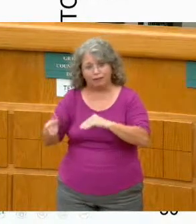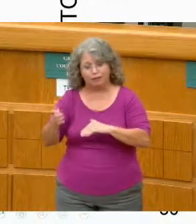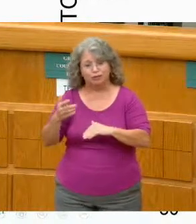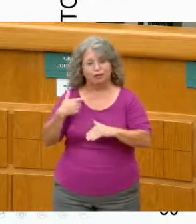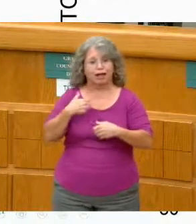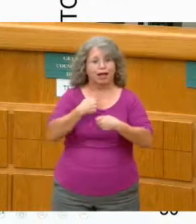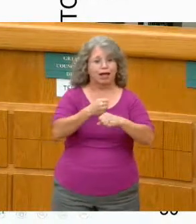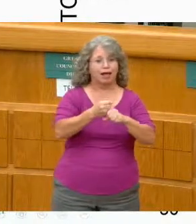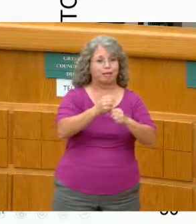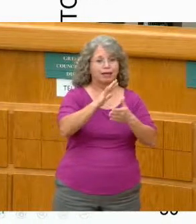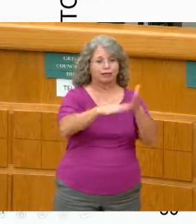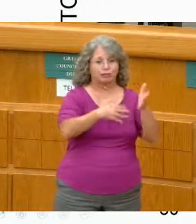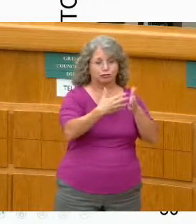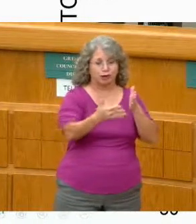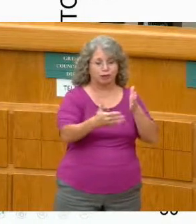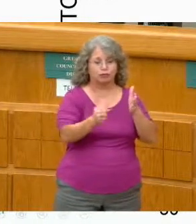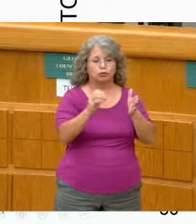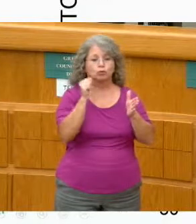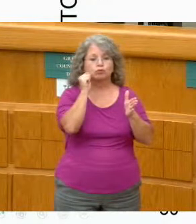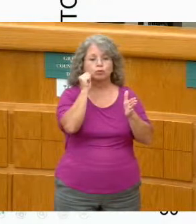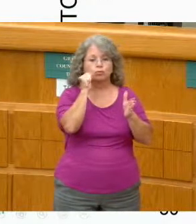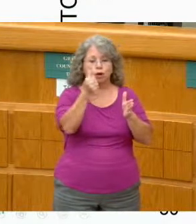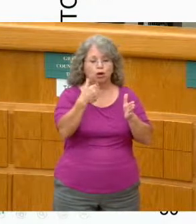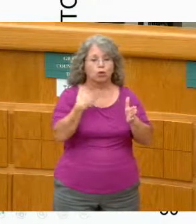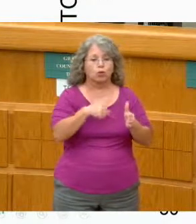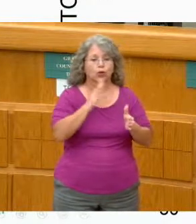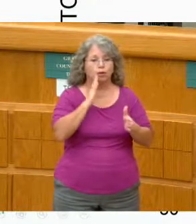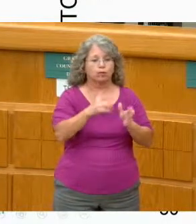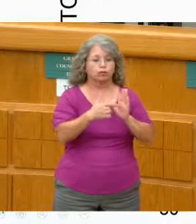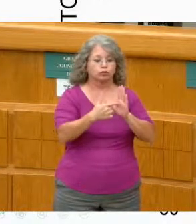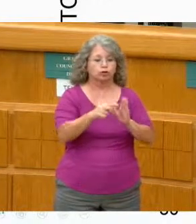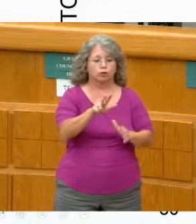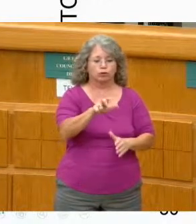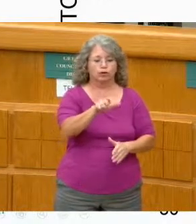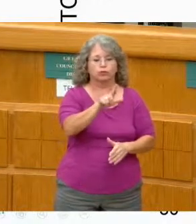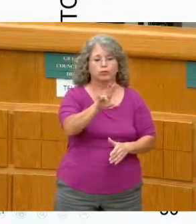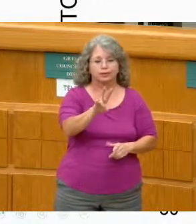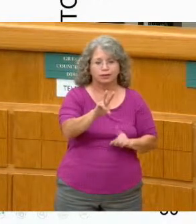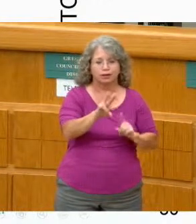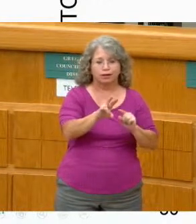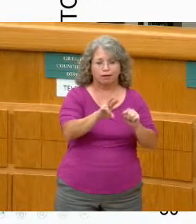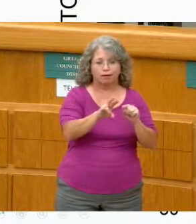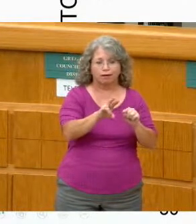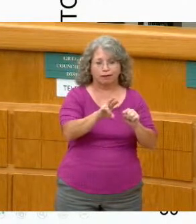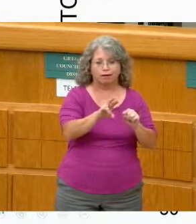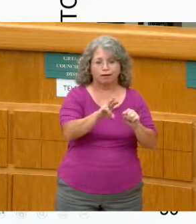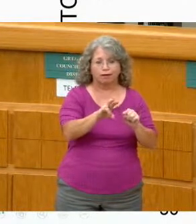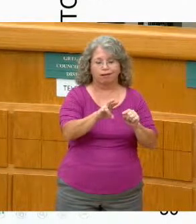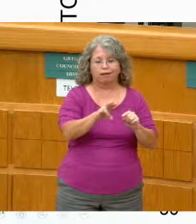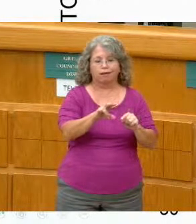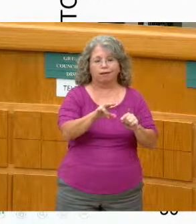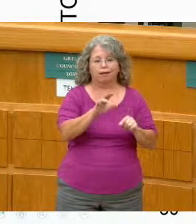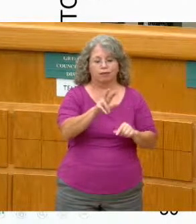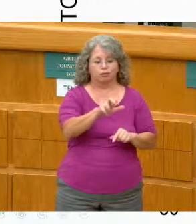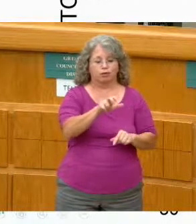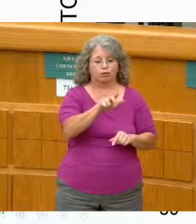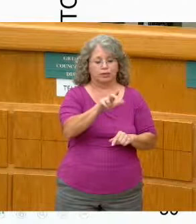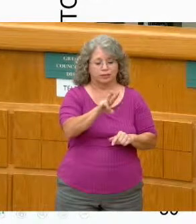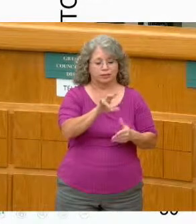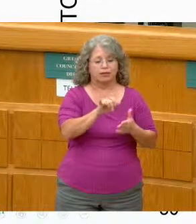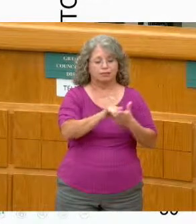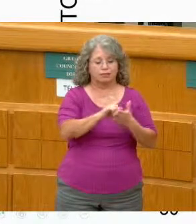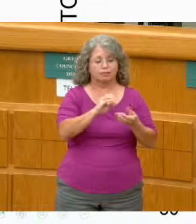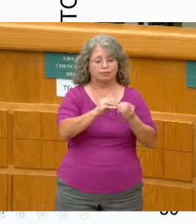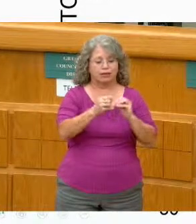after I make the graph. So the graph will have another point tomorrow that will be 327, but this 327 represents the number